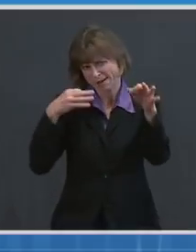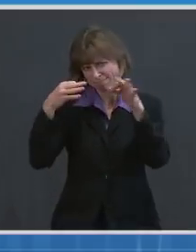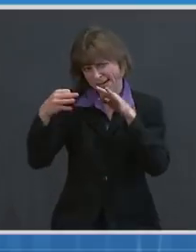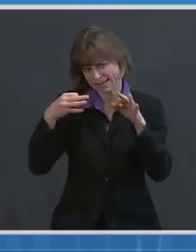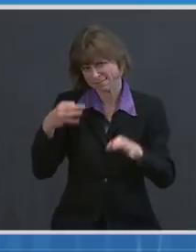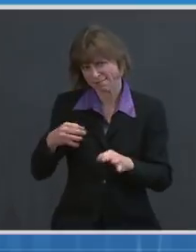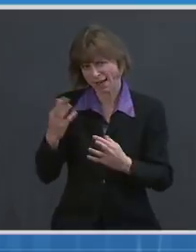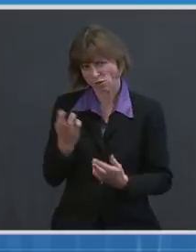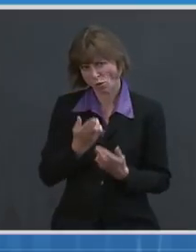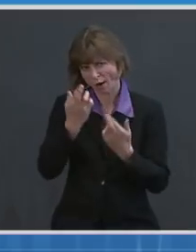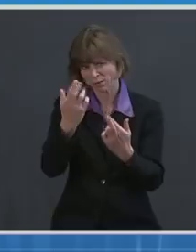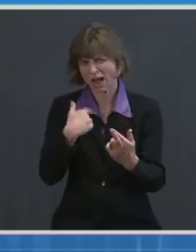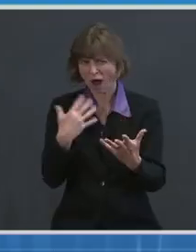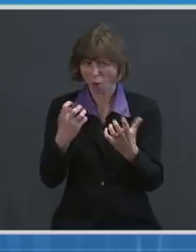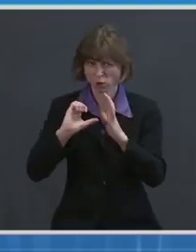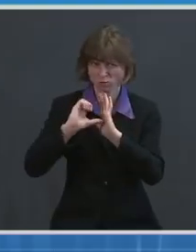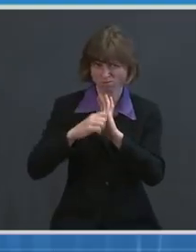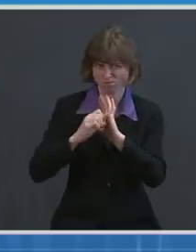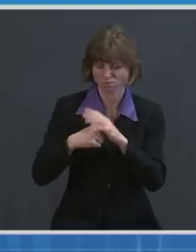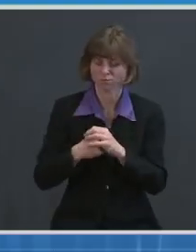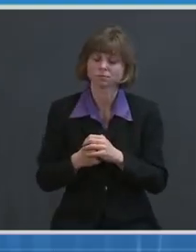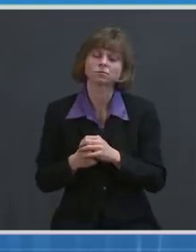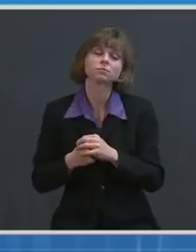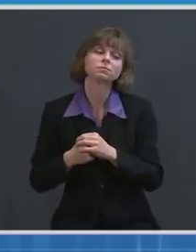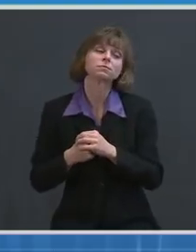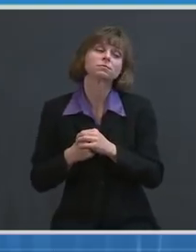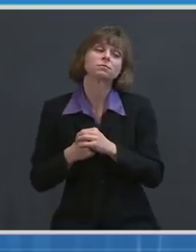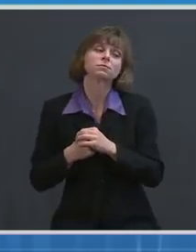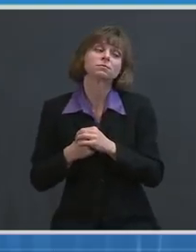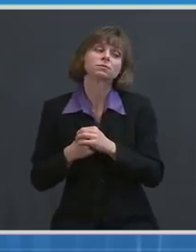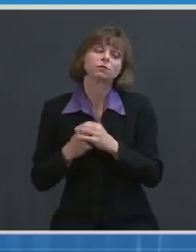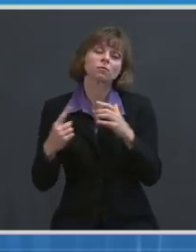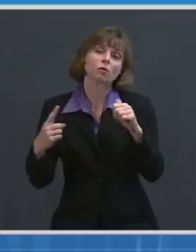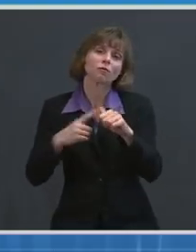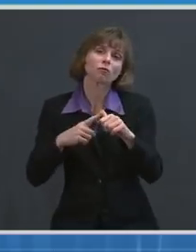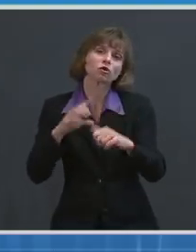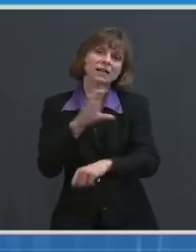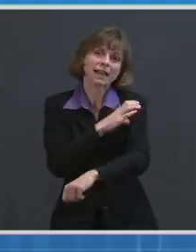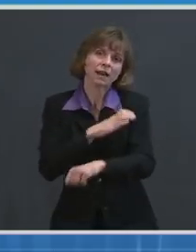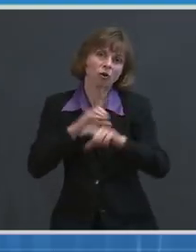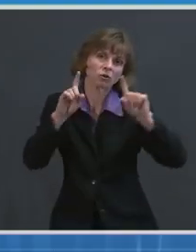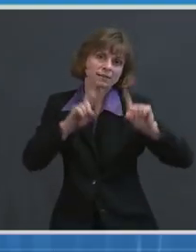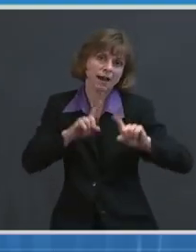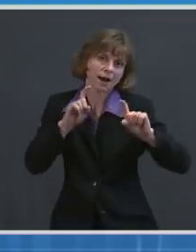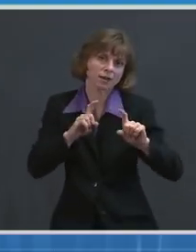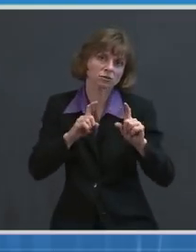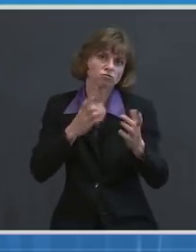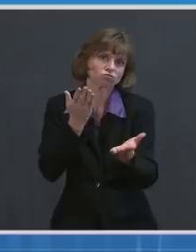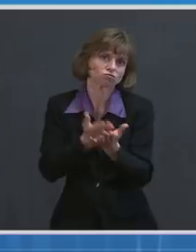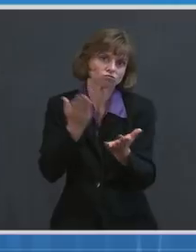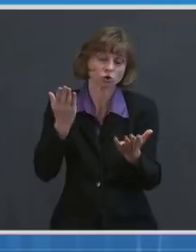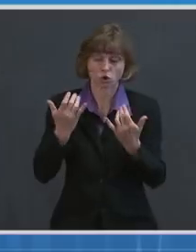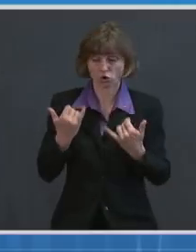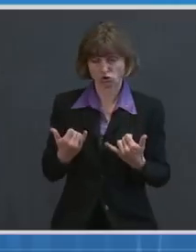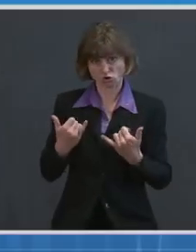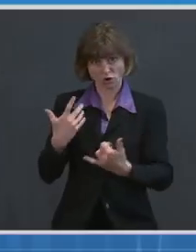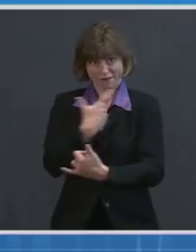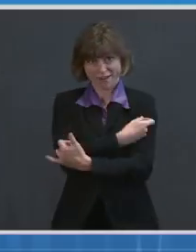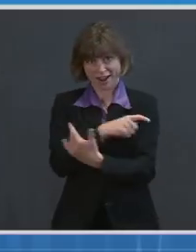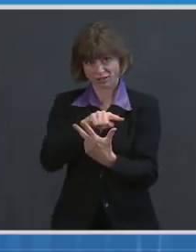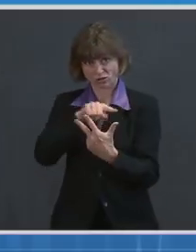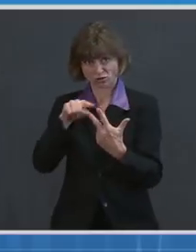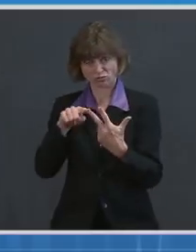points. First, robust clinical trial data demonstrate that the current COVID-19 vaccines are